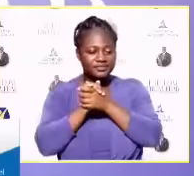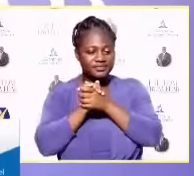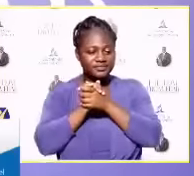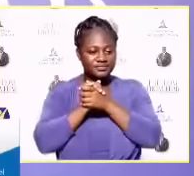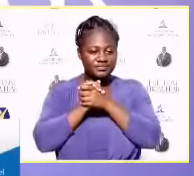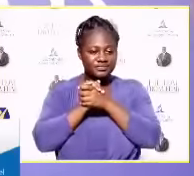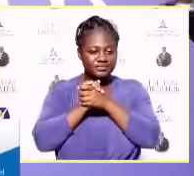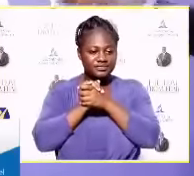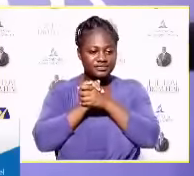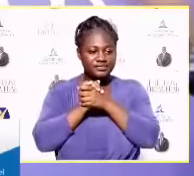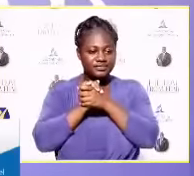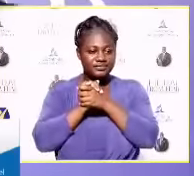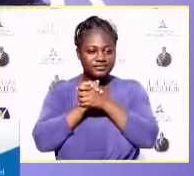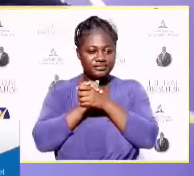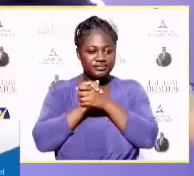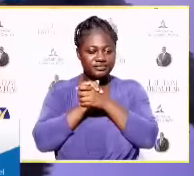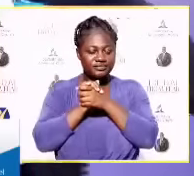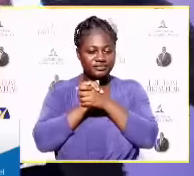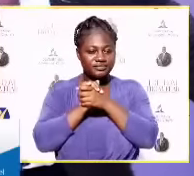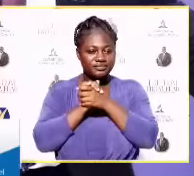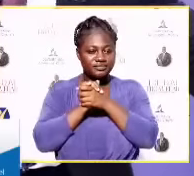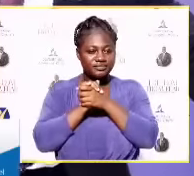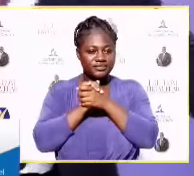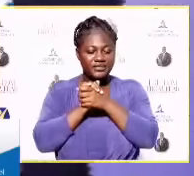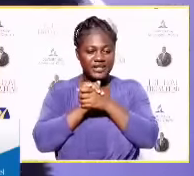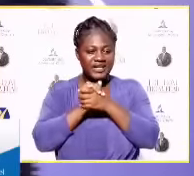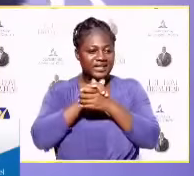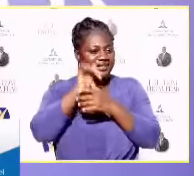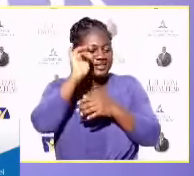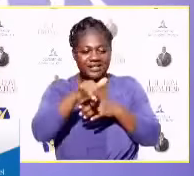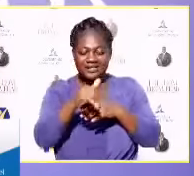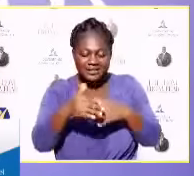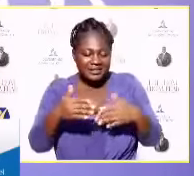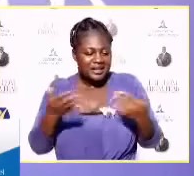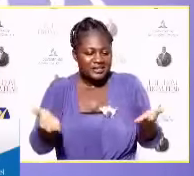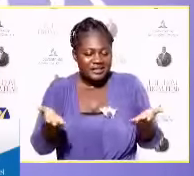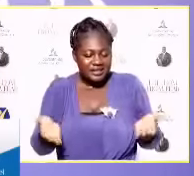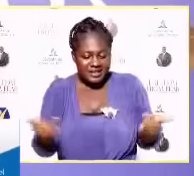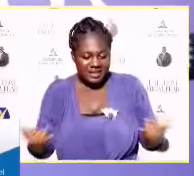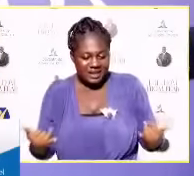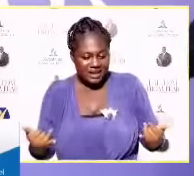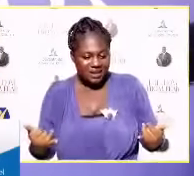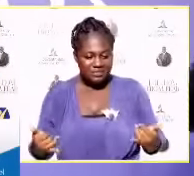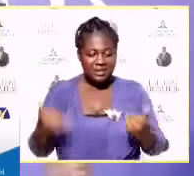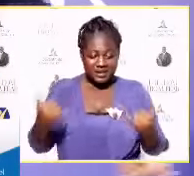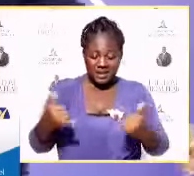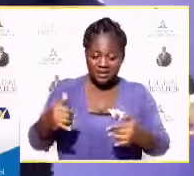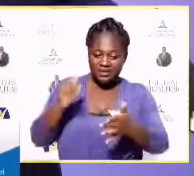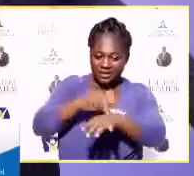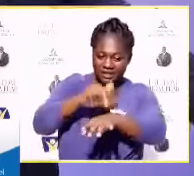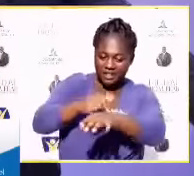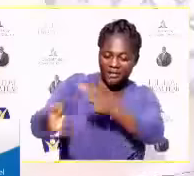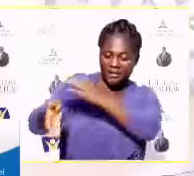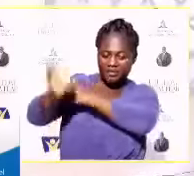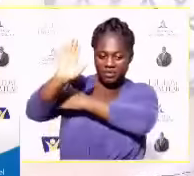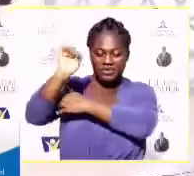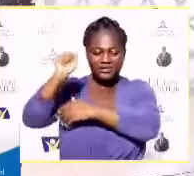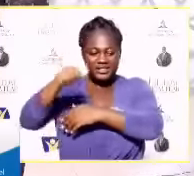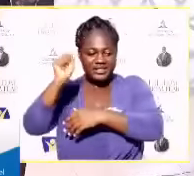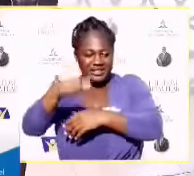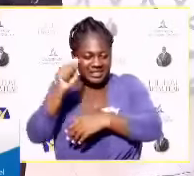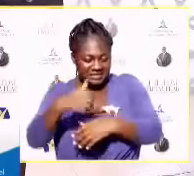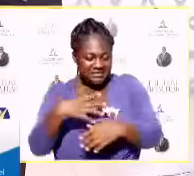Here are the pleasures. Here's God. I love the pleasures